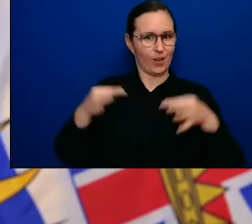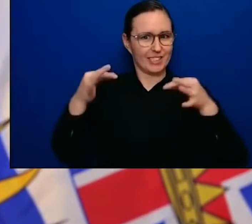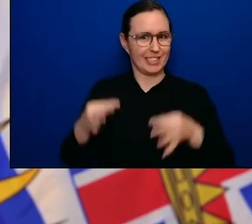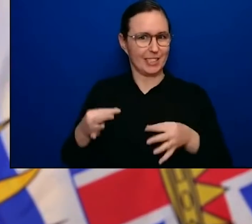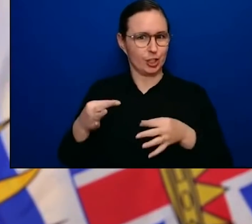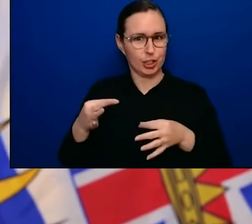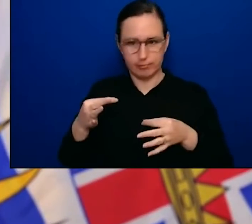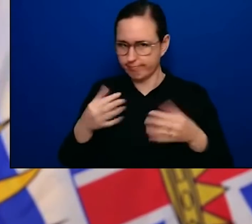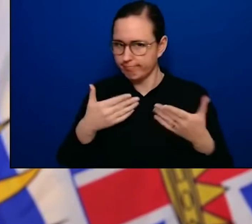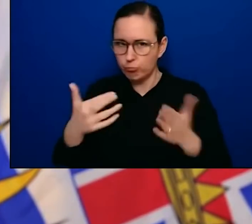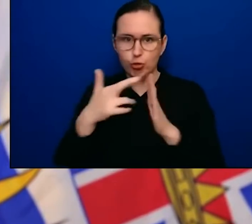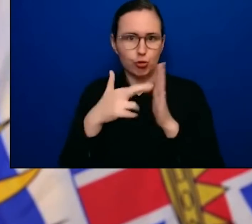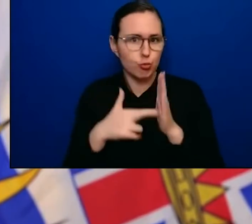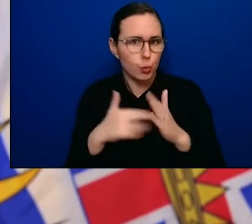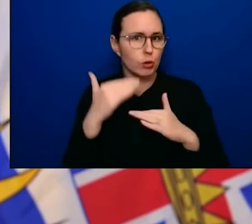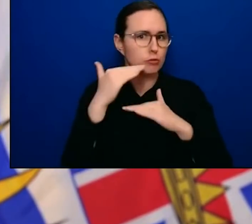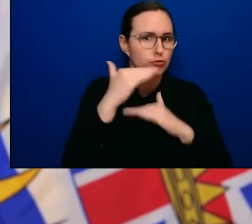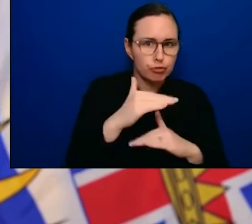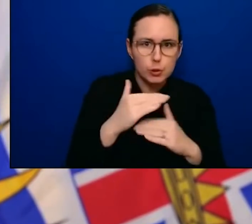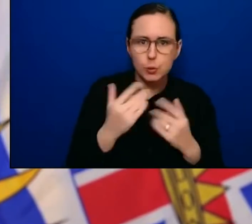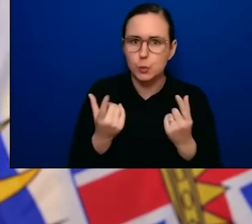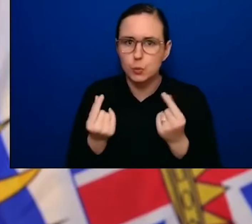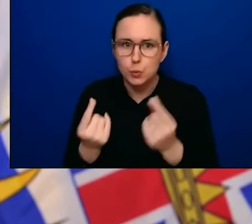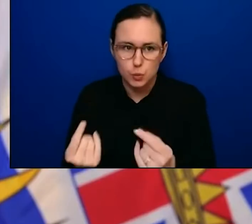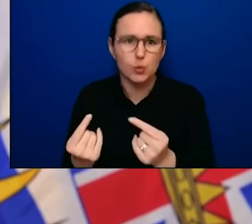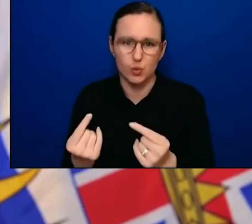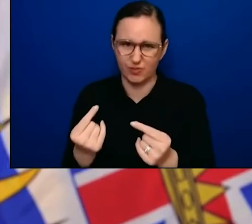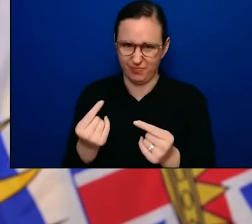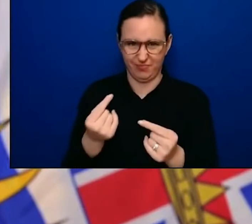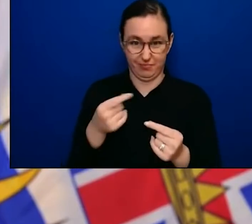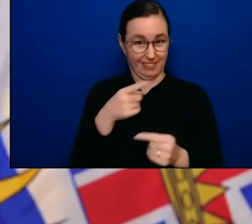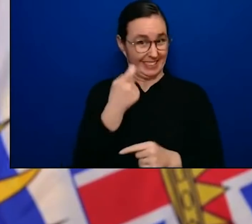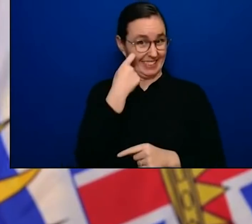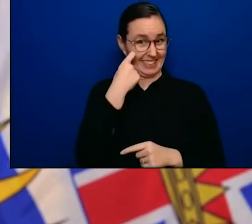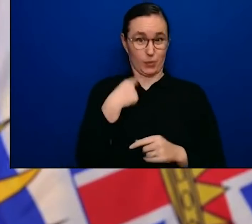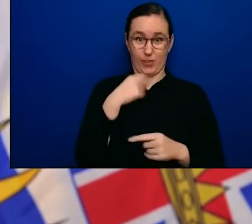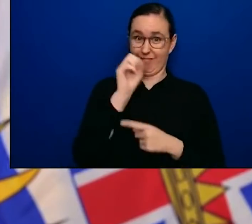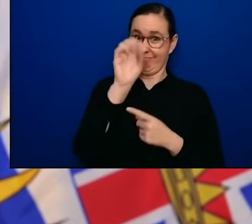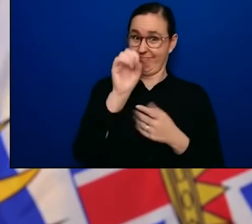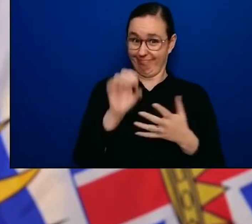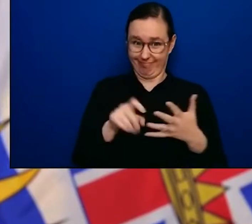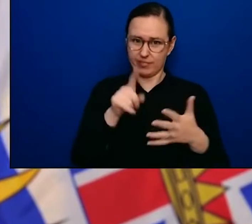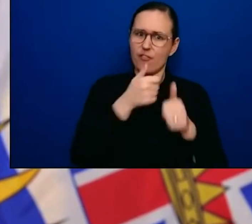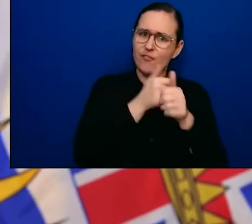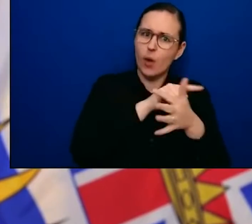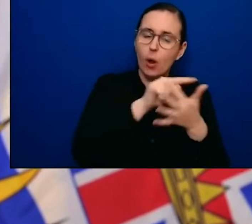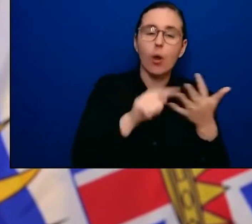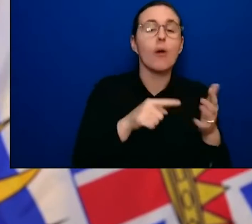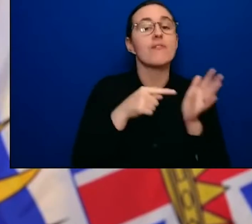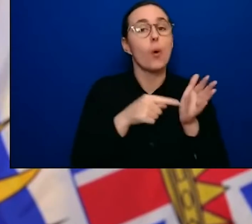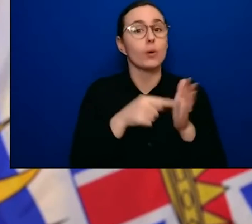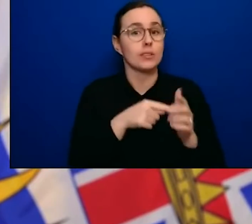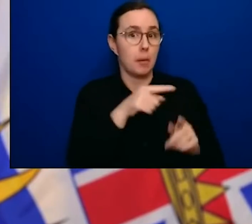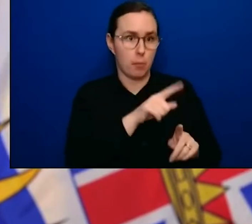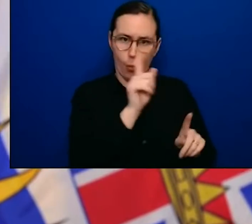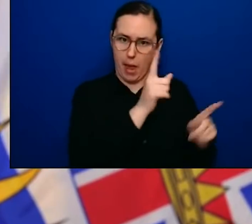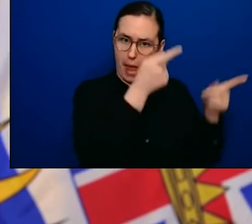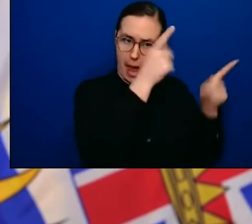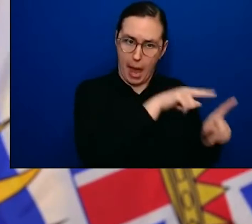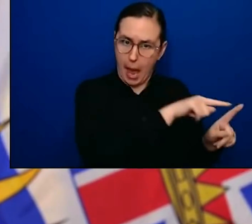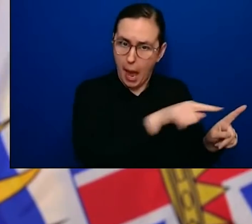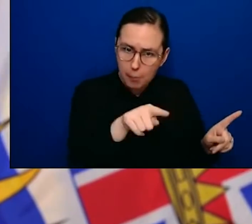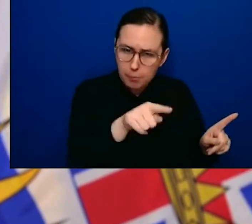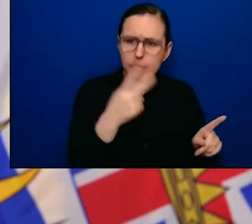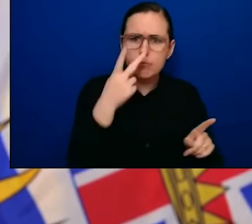we are seeing here, where we're seeing transmission, and the data that we have about our pandemic here in British Columbia. And as you